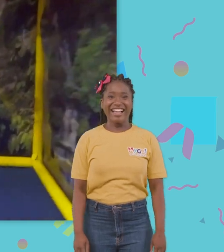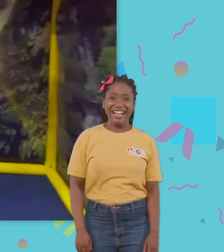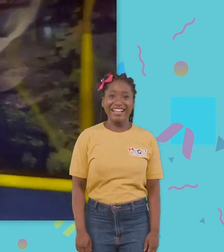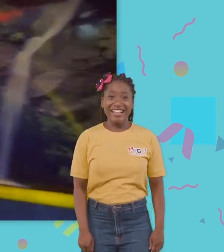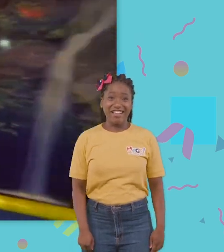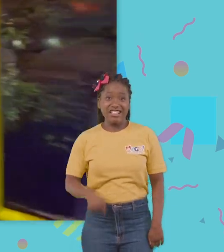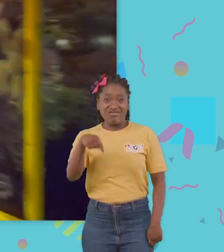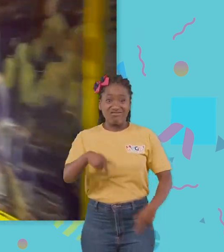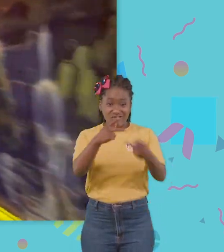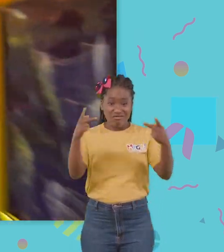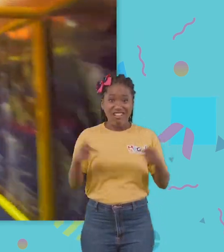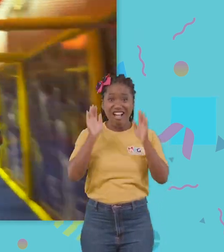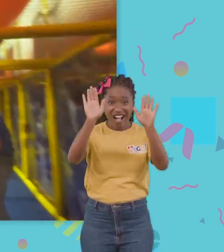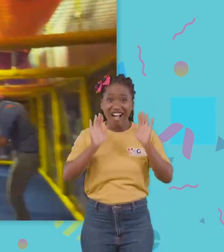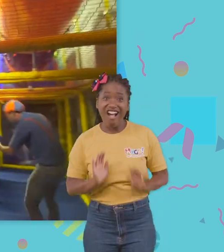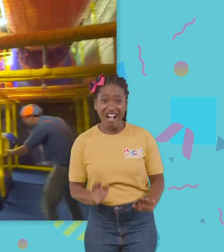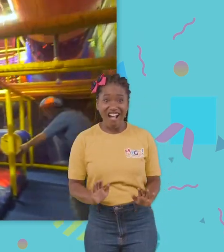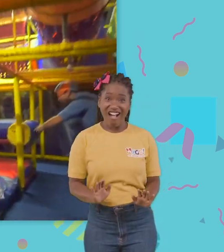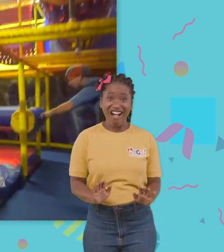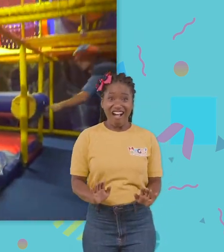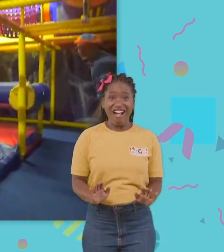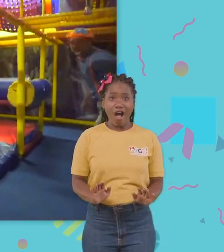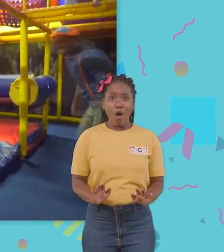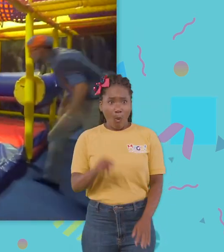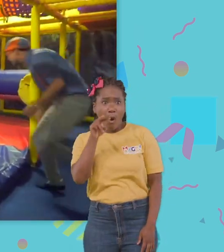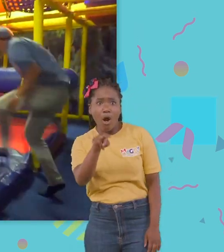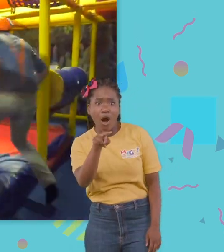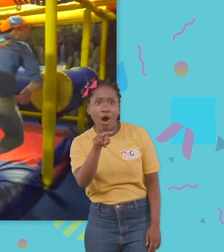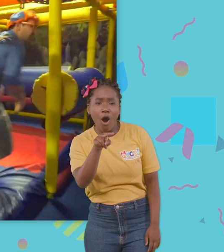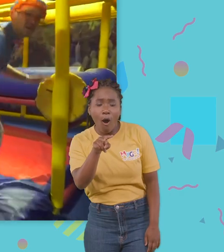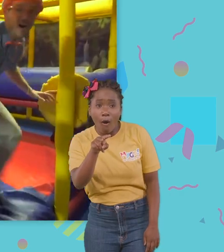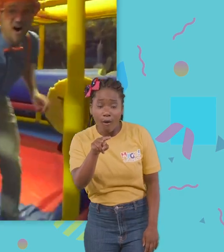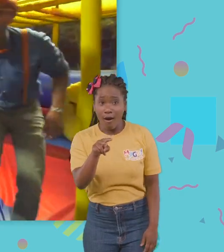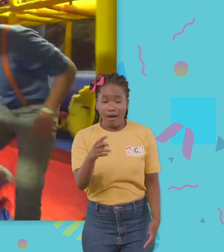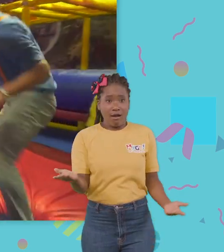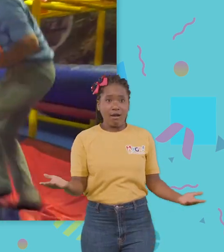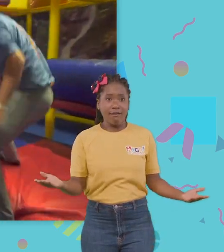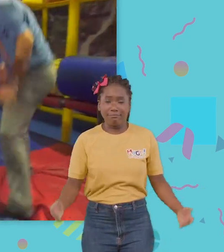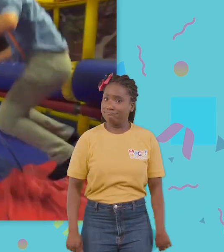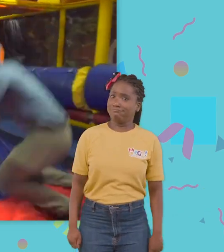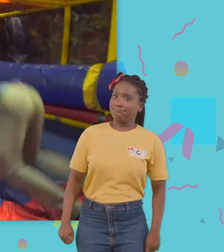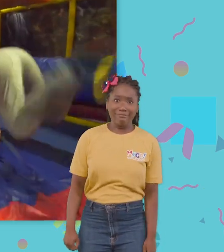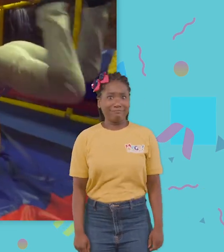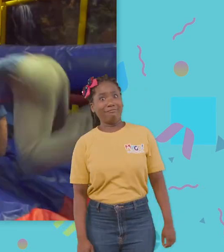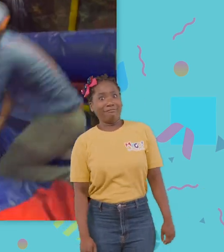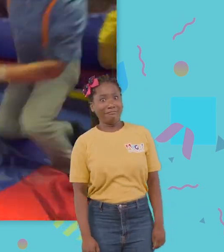Whoa! Oh, this place is awesome! Whoa! Look at this place! Whoa! Whoa!